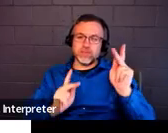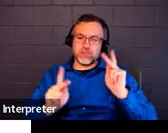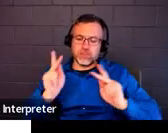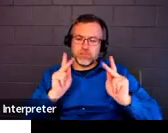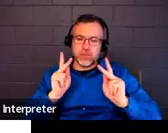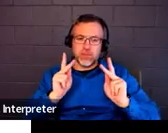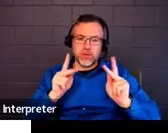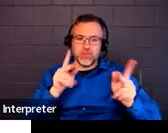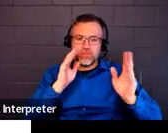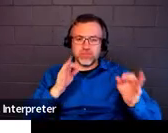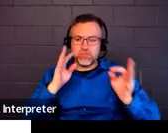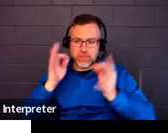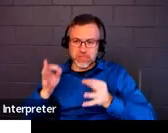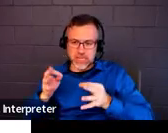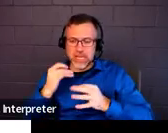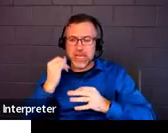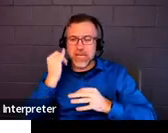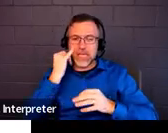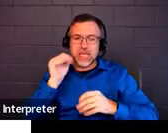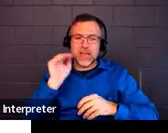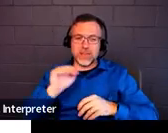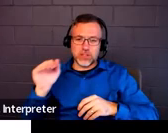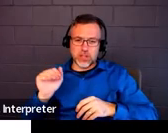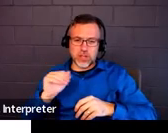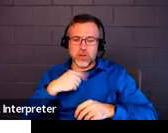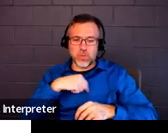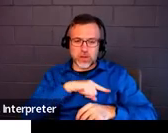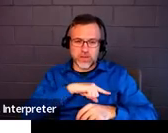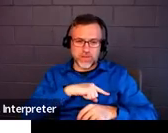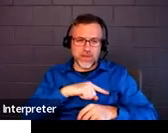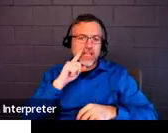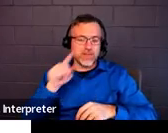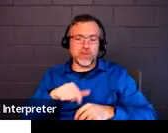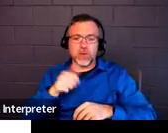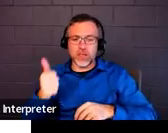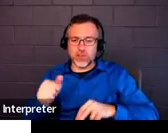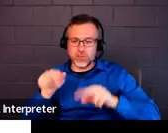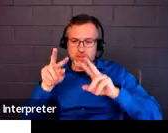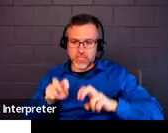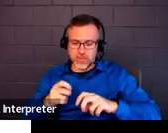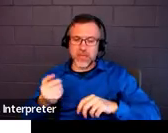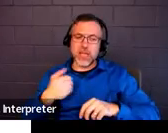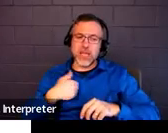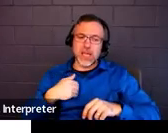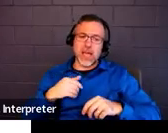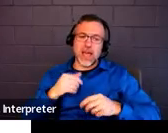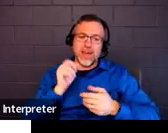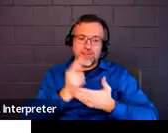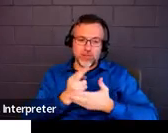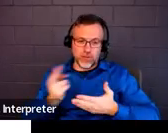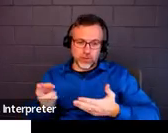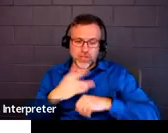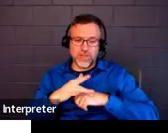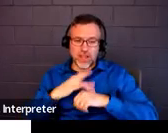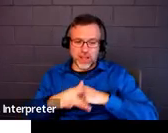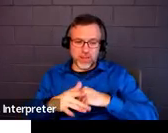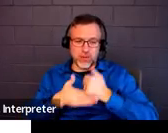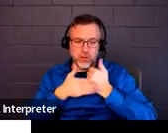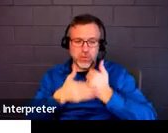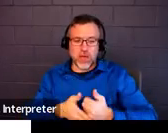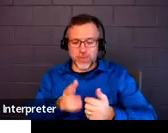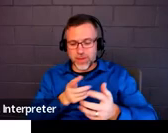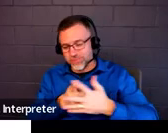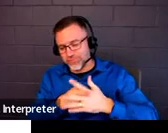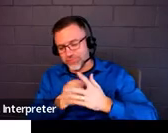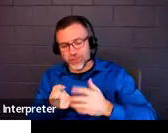about whether or not the child qualifies for the alternate assessment have this resource available to them so they can really understand what the team is